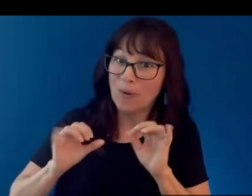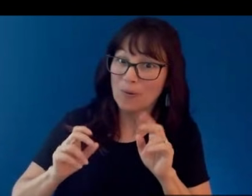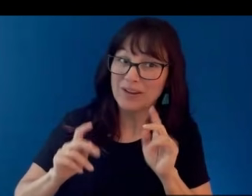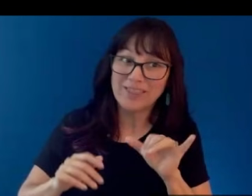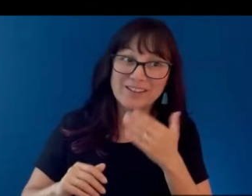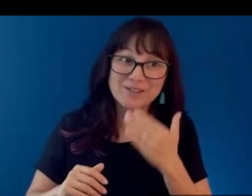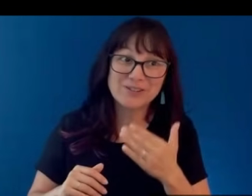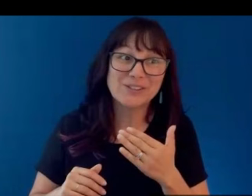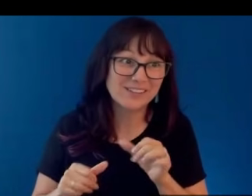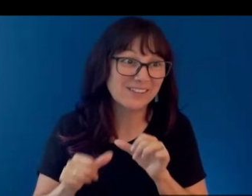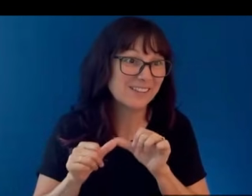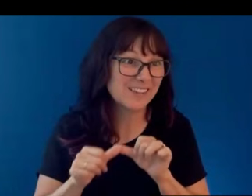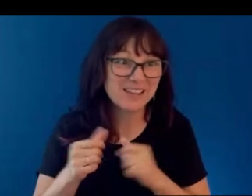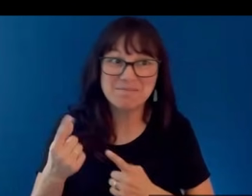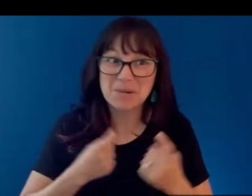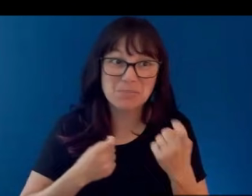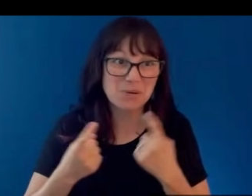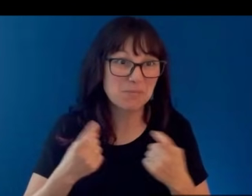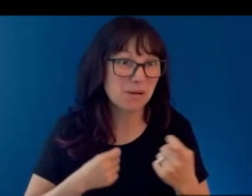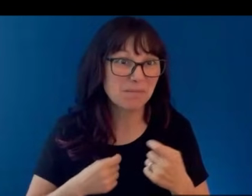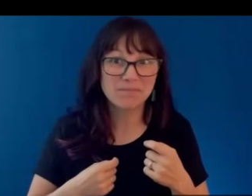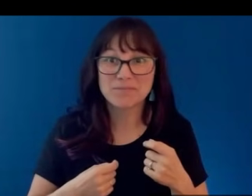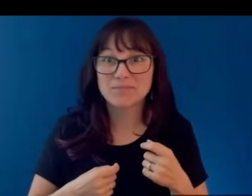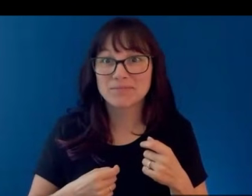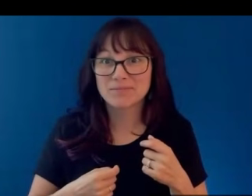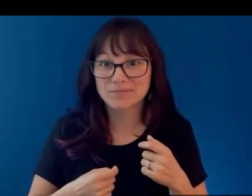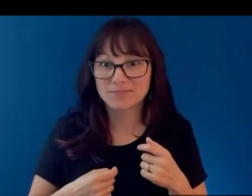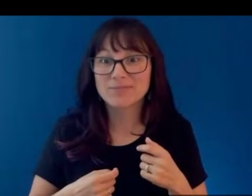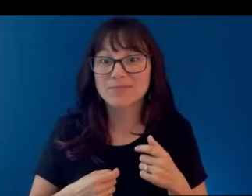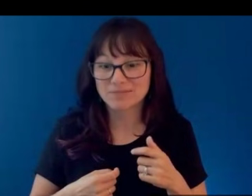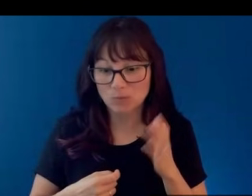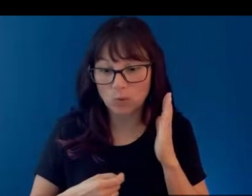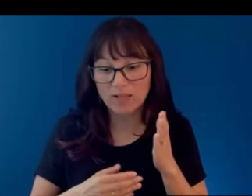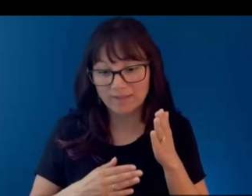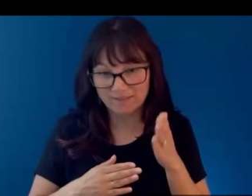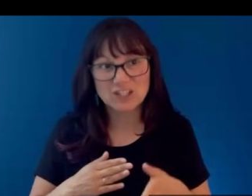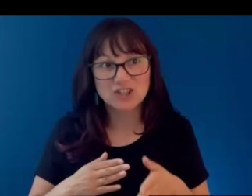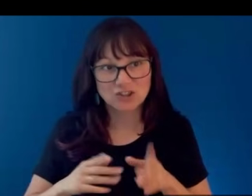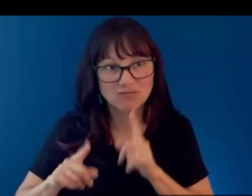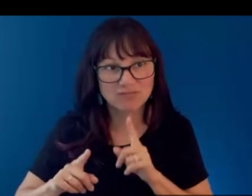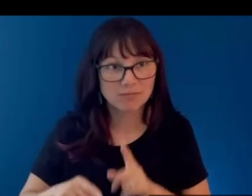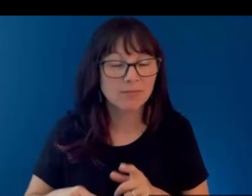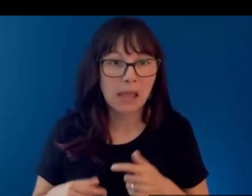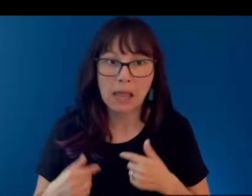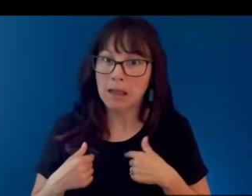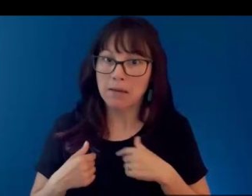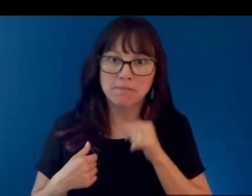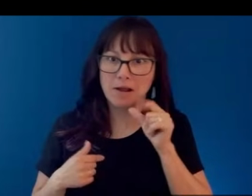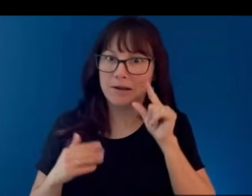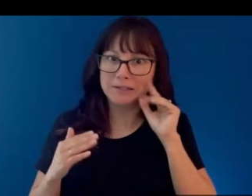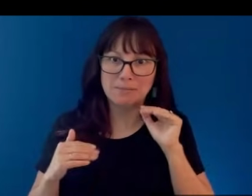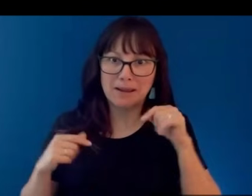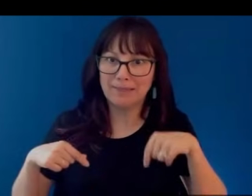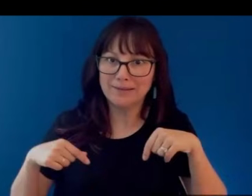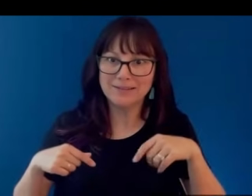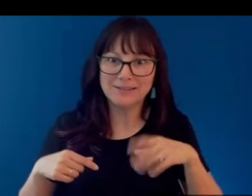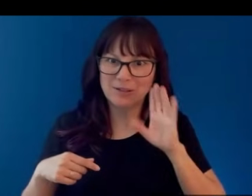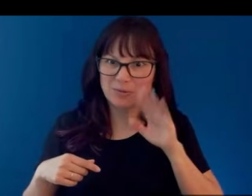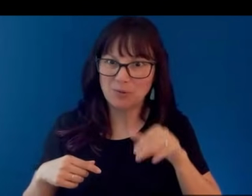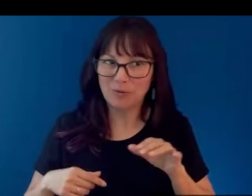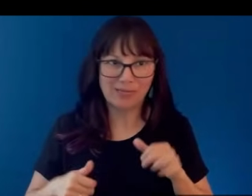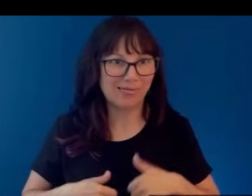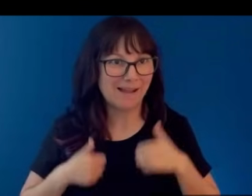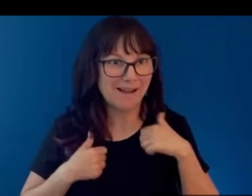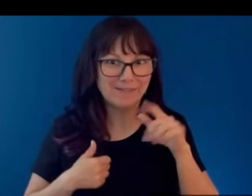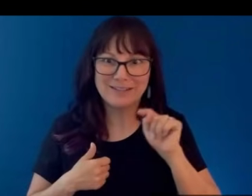that's good. Keep your questions coming. We will have time to finish them up. So I didn't expect this is a live